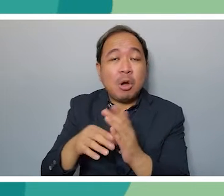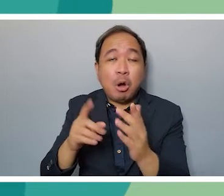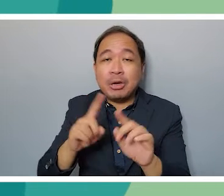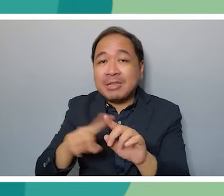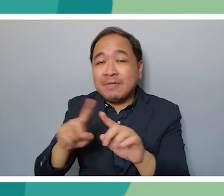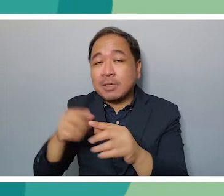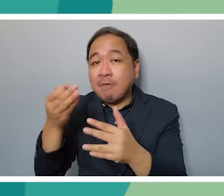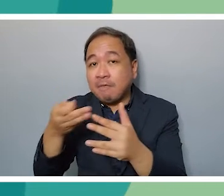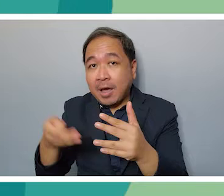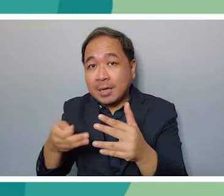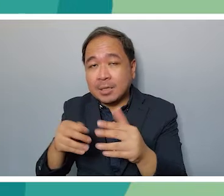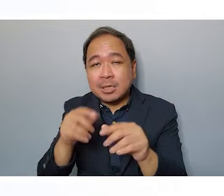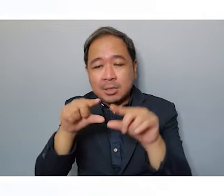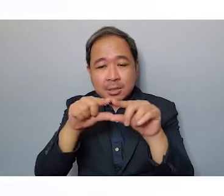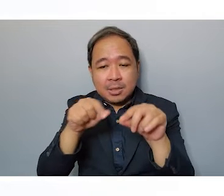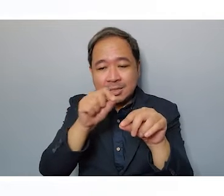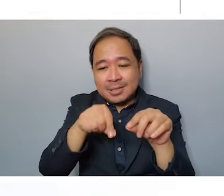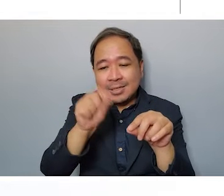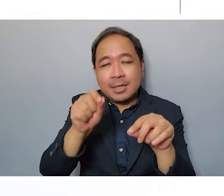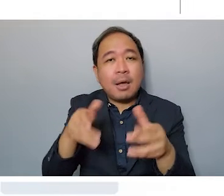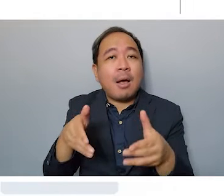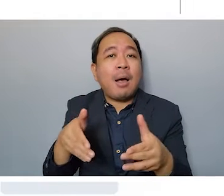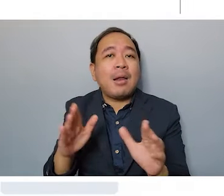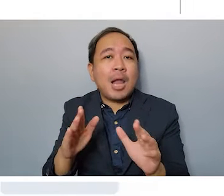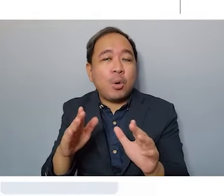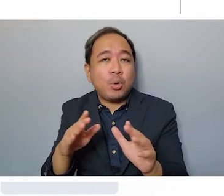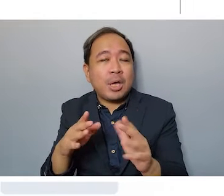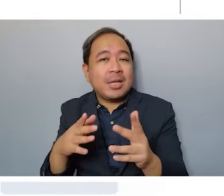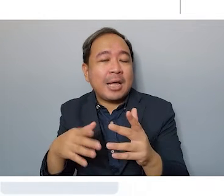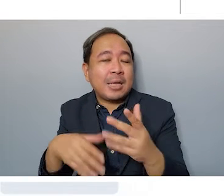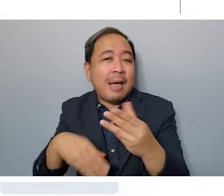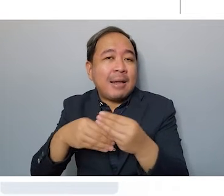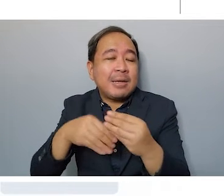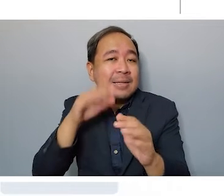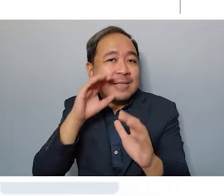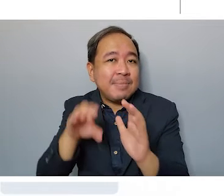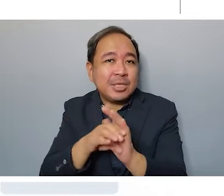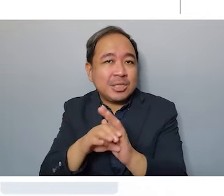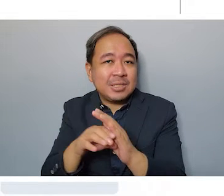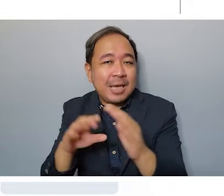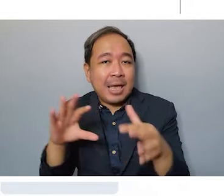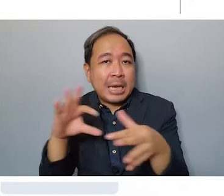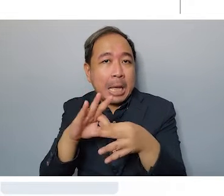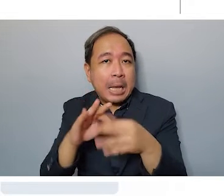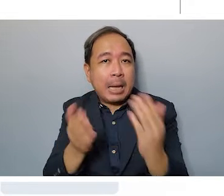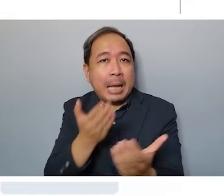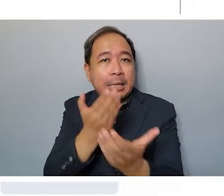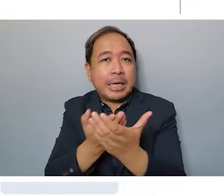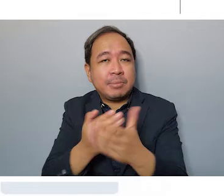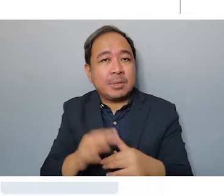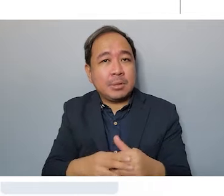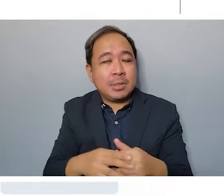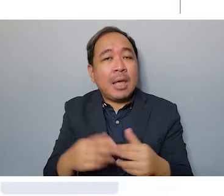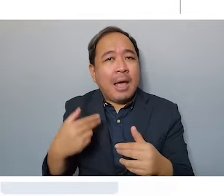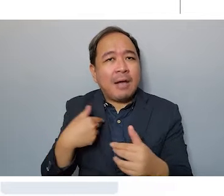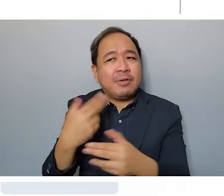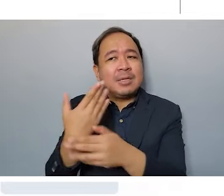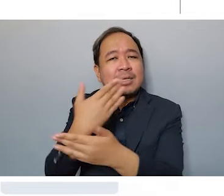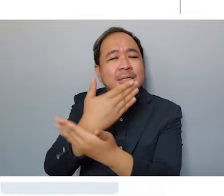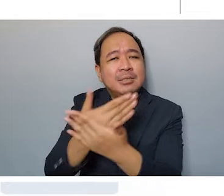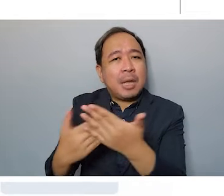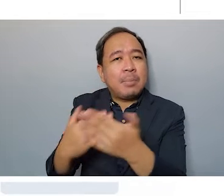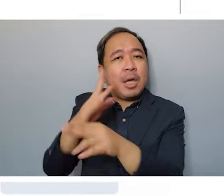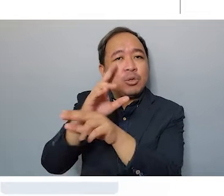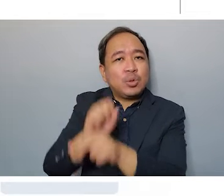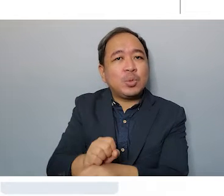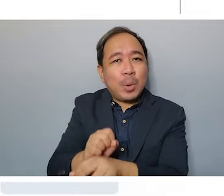images or attach other files, tick Enable Inserted Images and Attachments. Aside from some of the